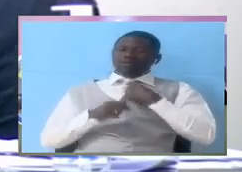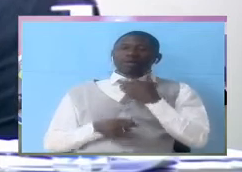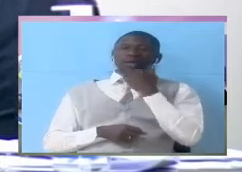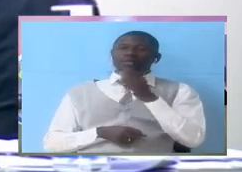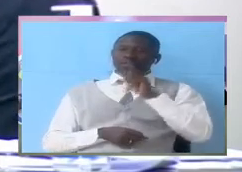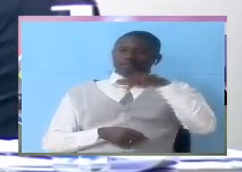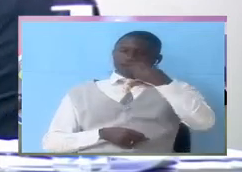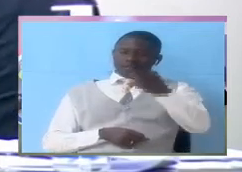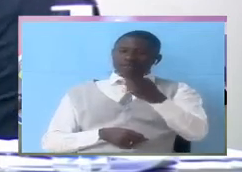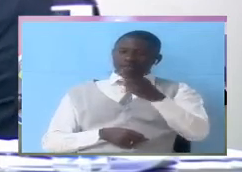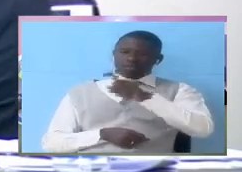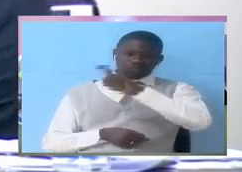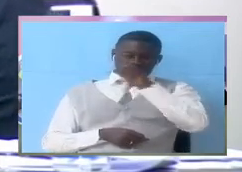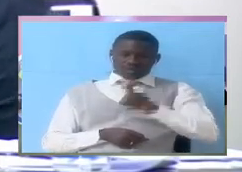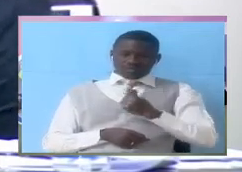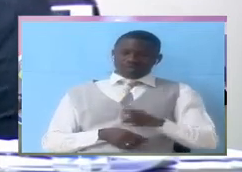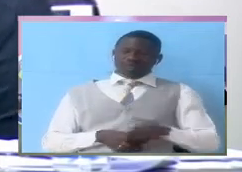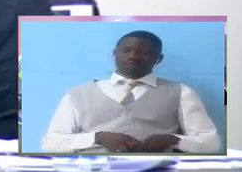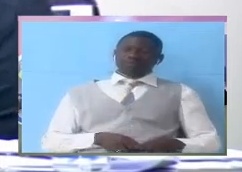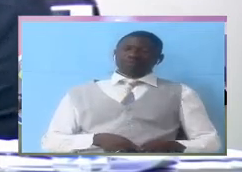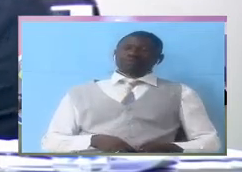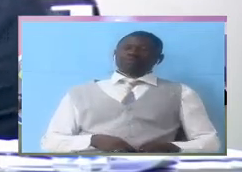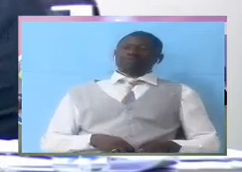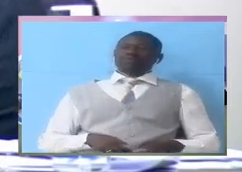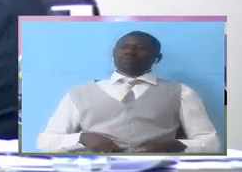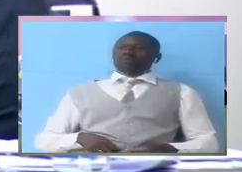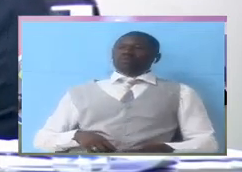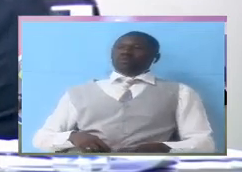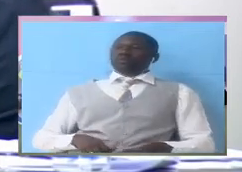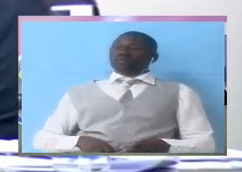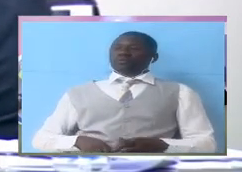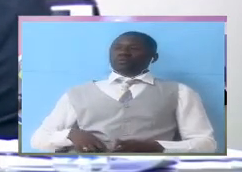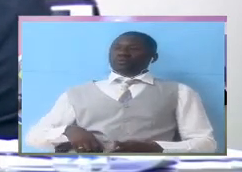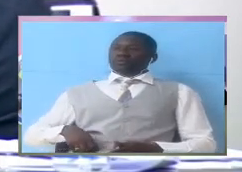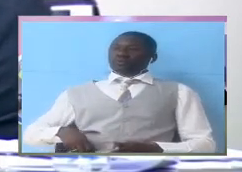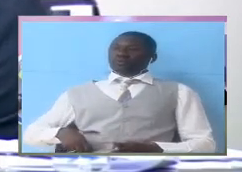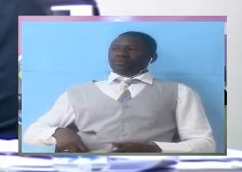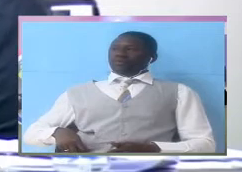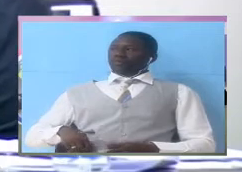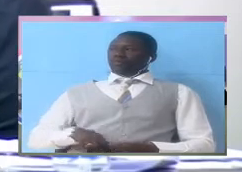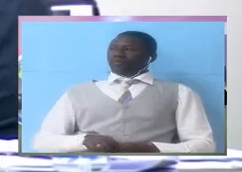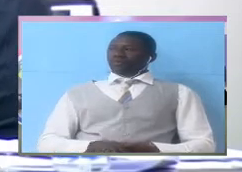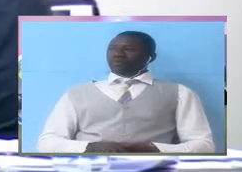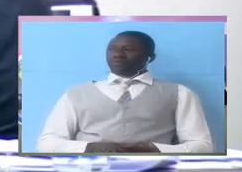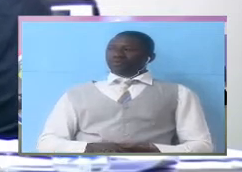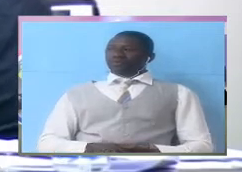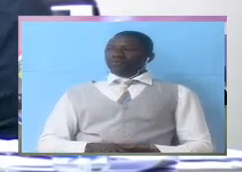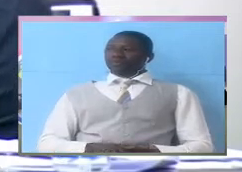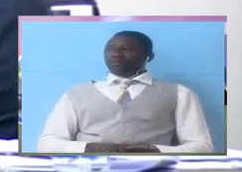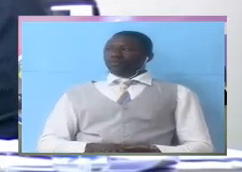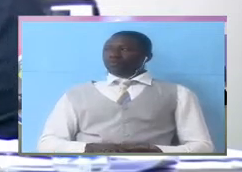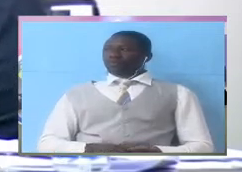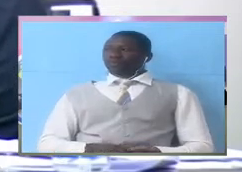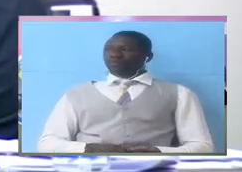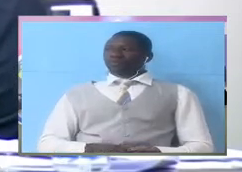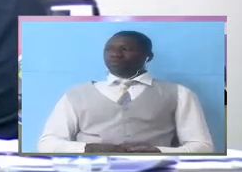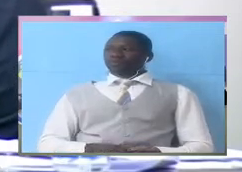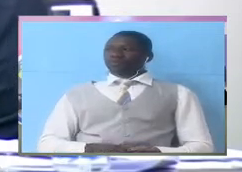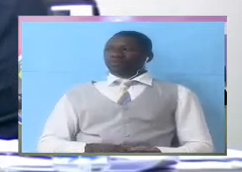questions. Harama jange ci kaddu yi nga xamne mom nga bind ni lolu nama muna dimbalé ma sukkandi ko ci pour laccé laccé ma bëgga laccé